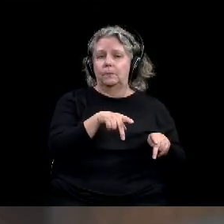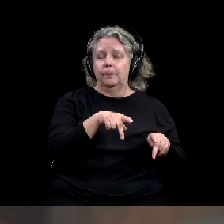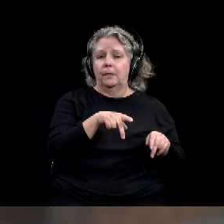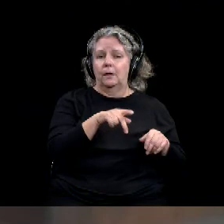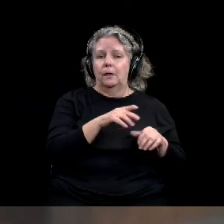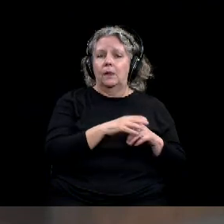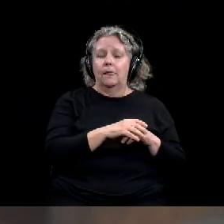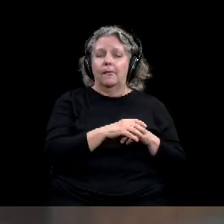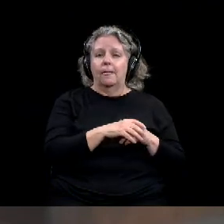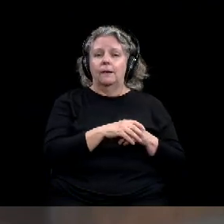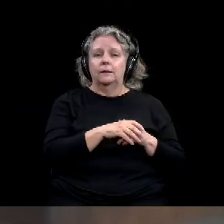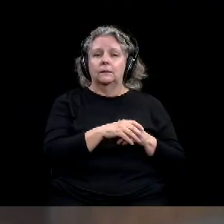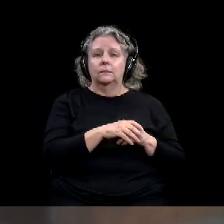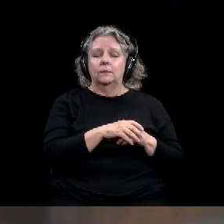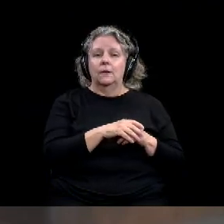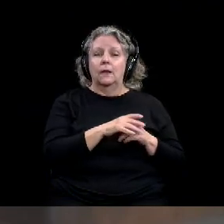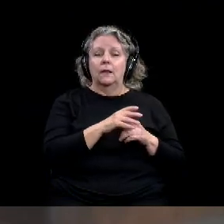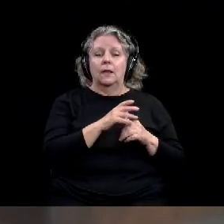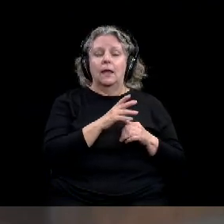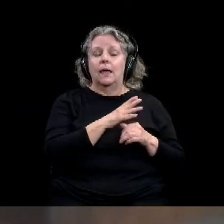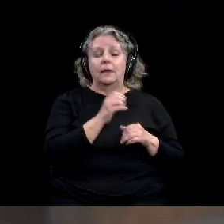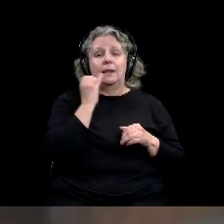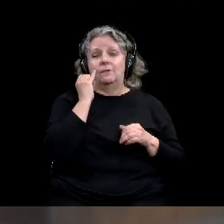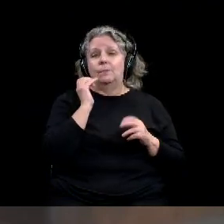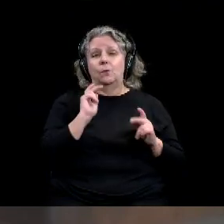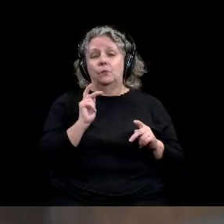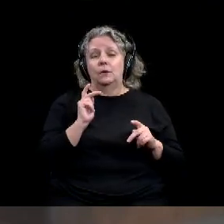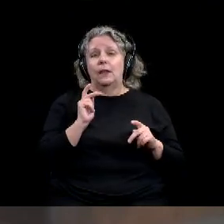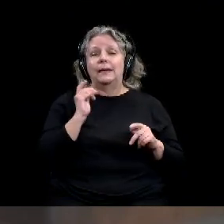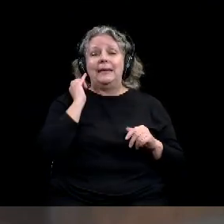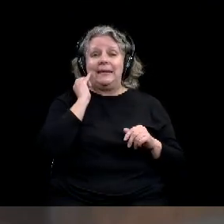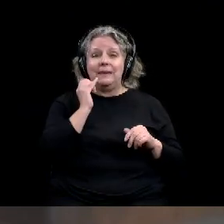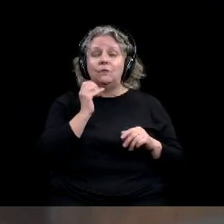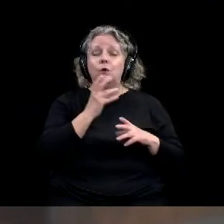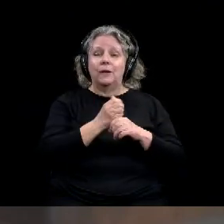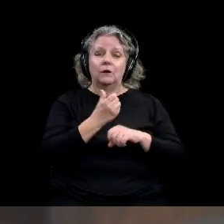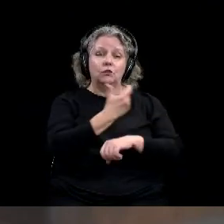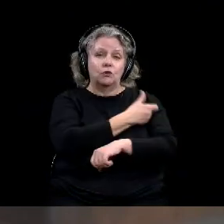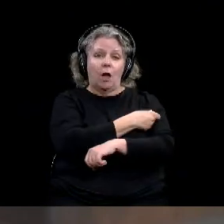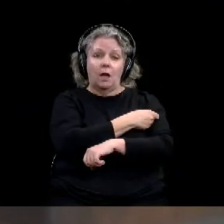If you do get a vaccine somewhere else. Is that correct, Kelly?